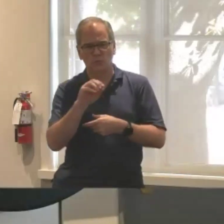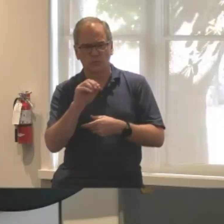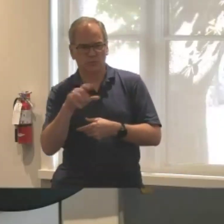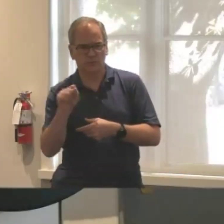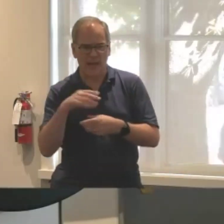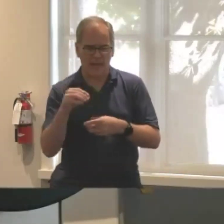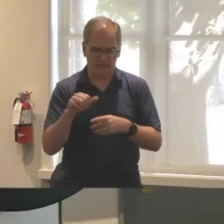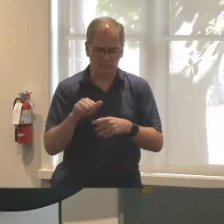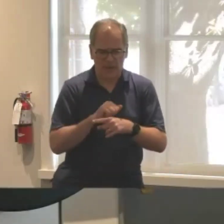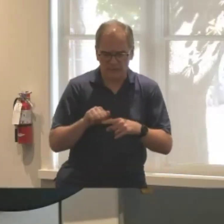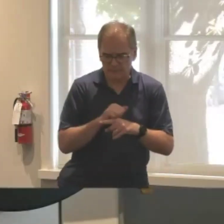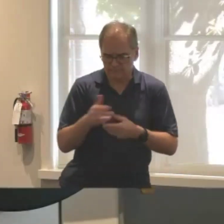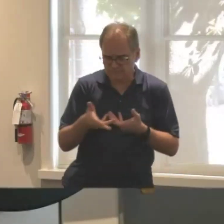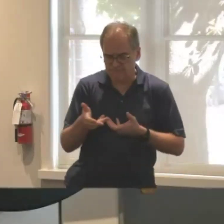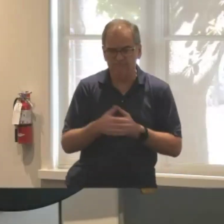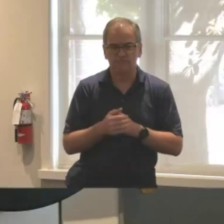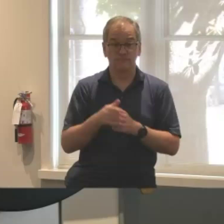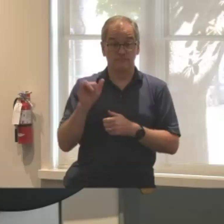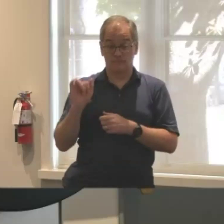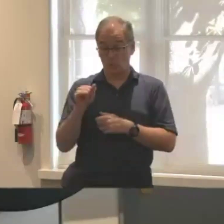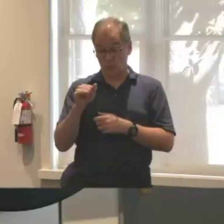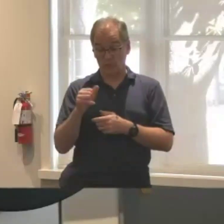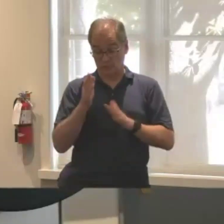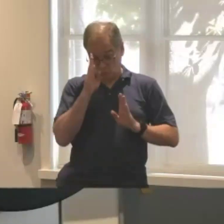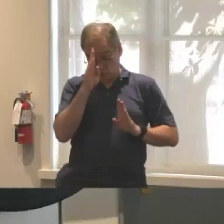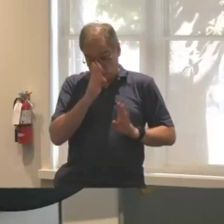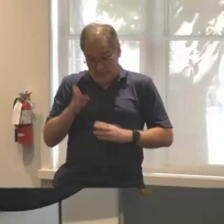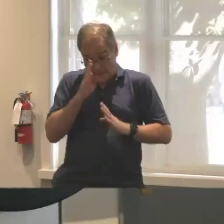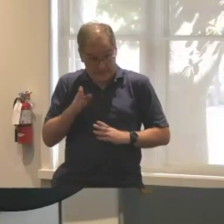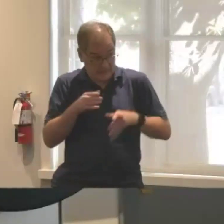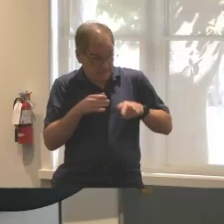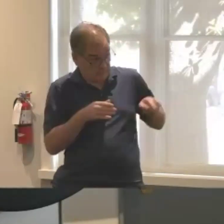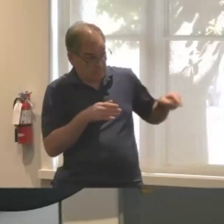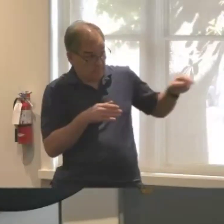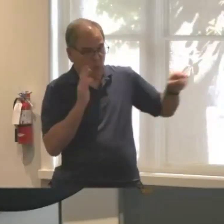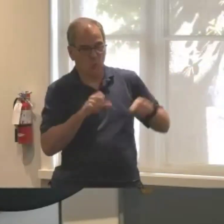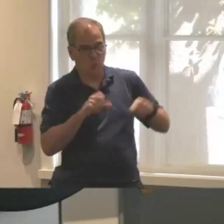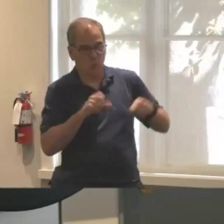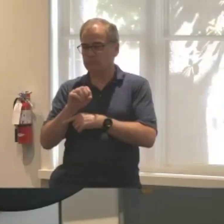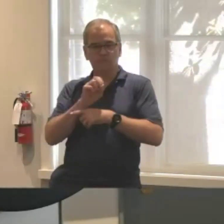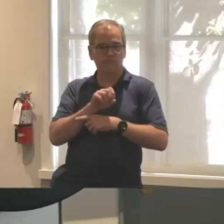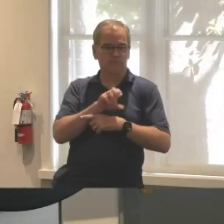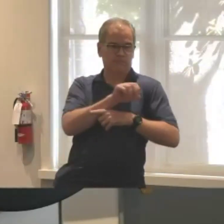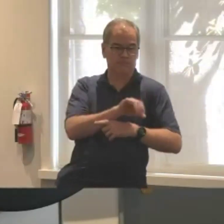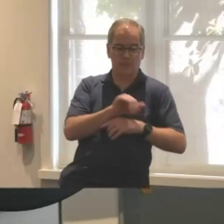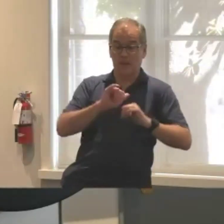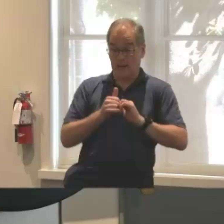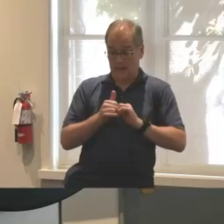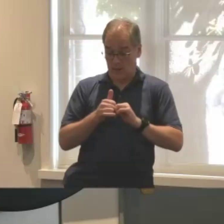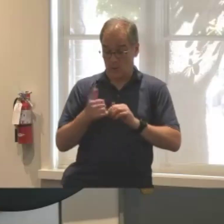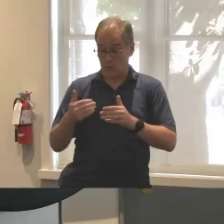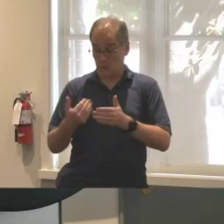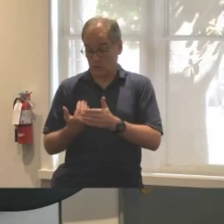panel of experts, successful strategies will be shared, and challenges in integrating newcomer youth support services into programs